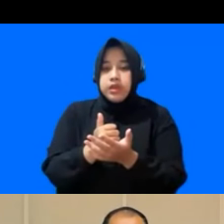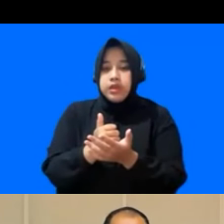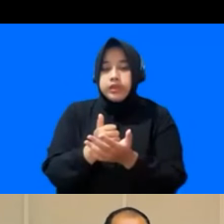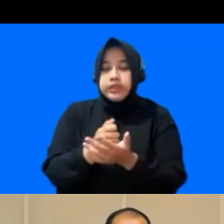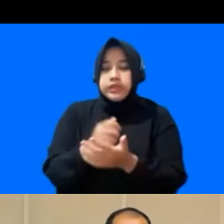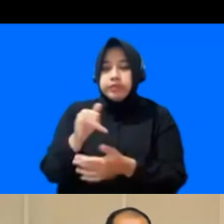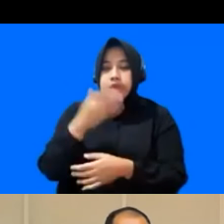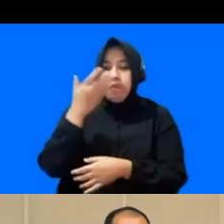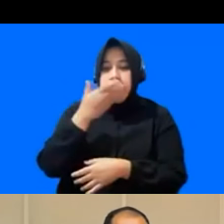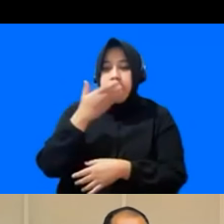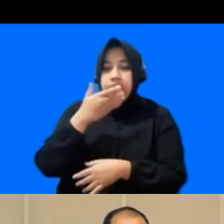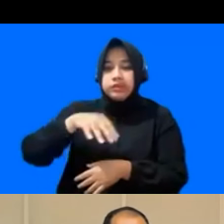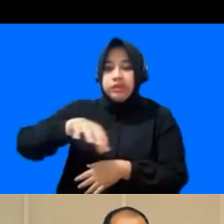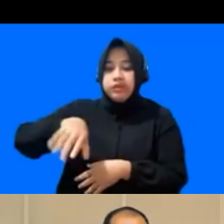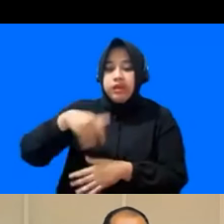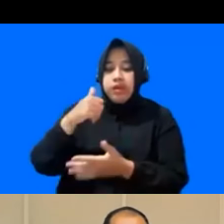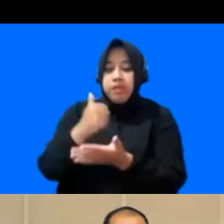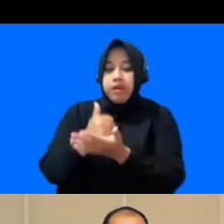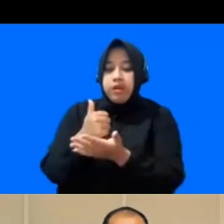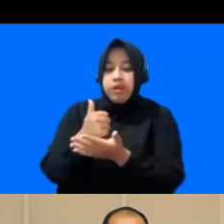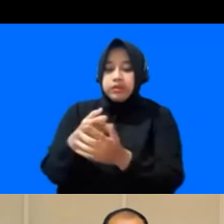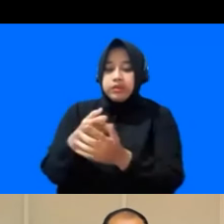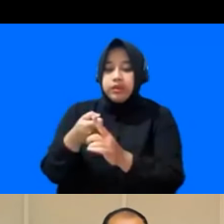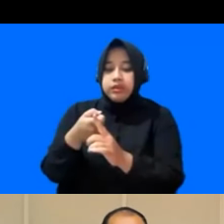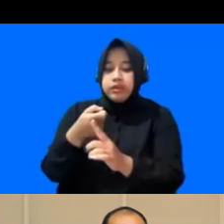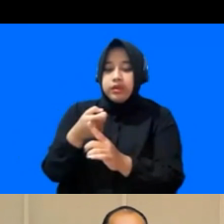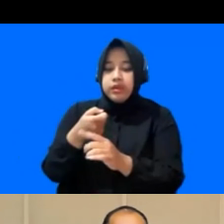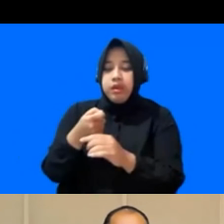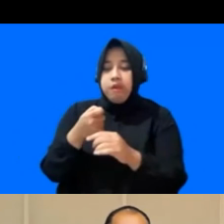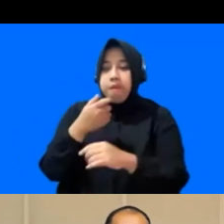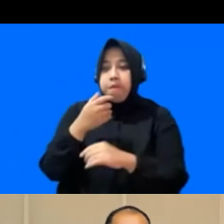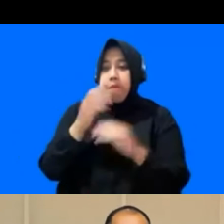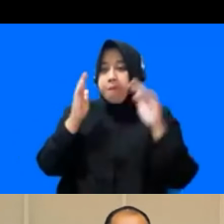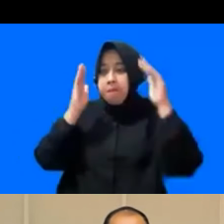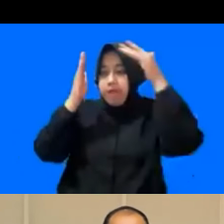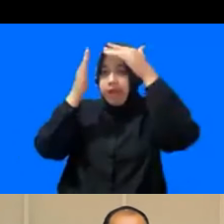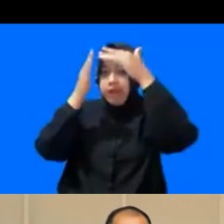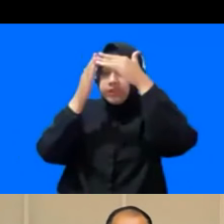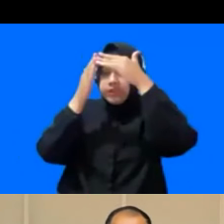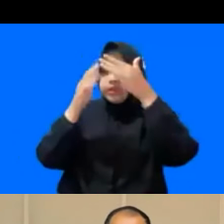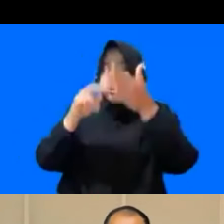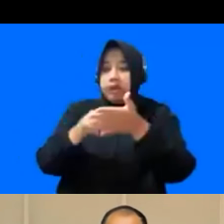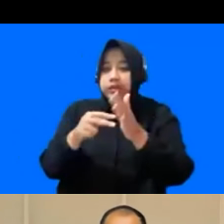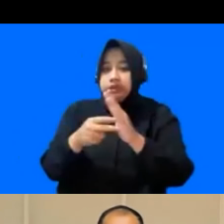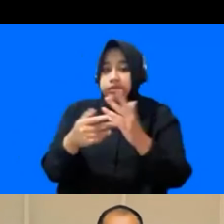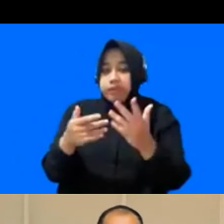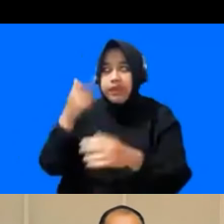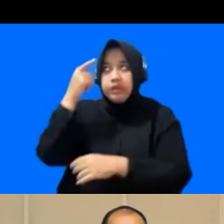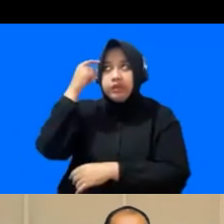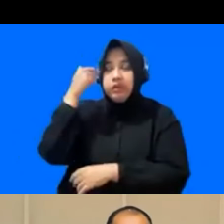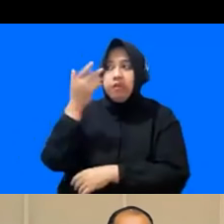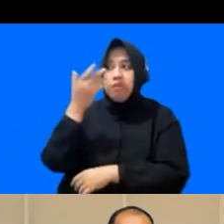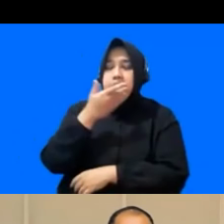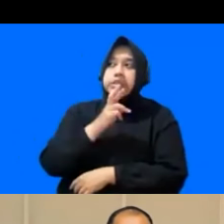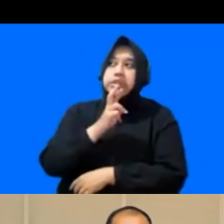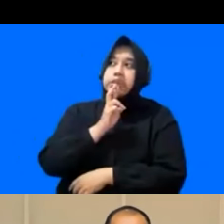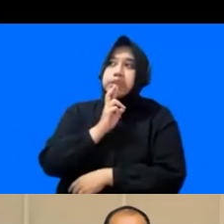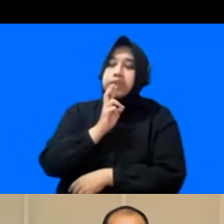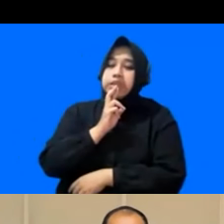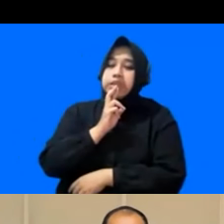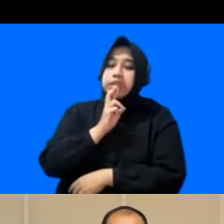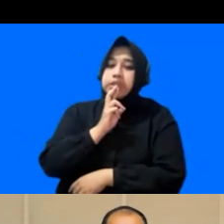and Smart City. Sombre is a regional language from Makassar, South Sulawesi, which means approximately